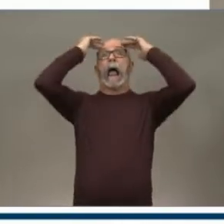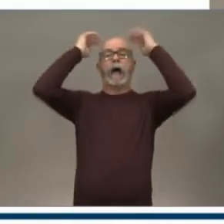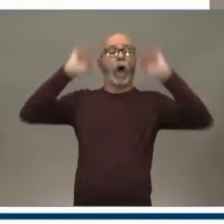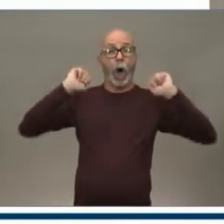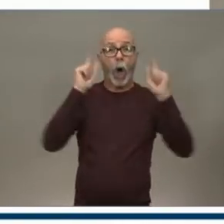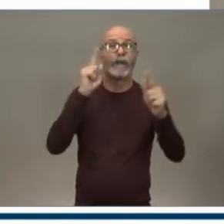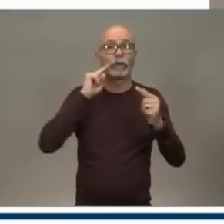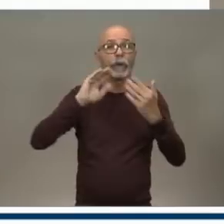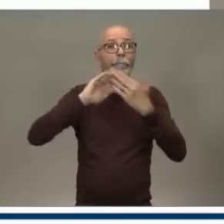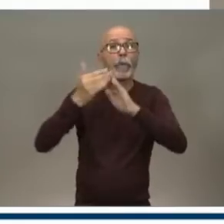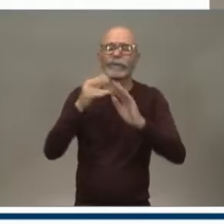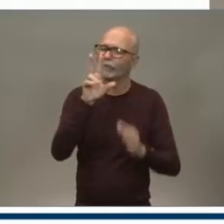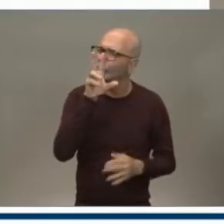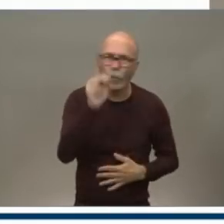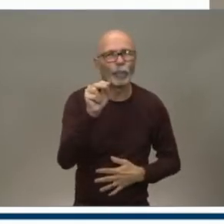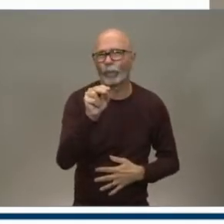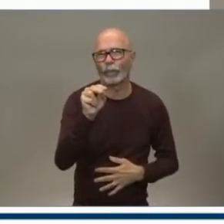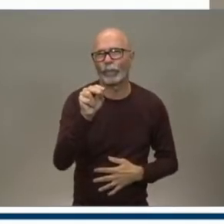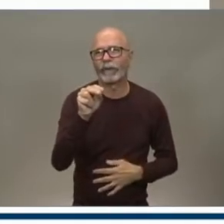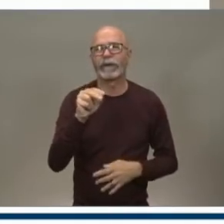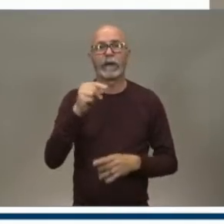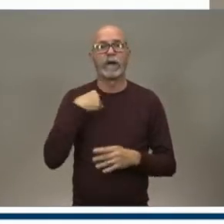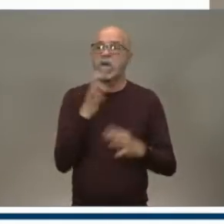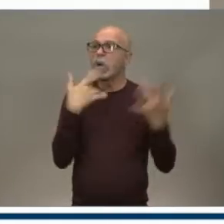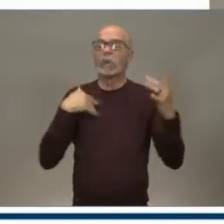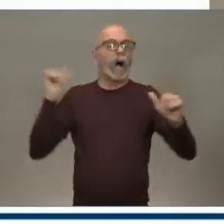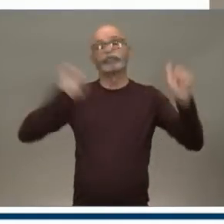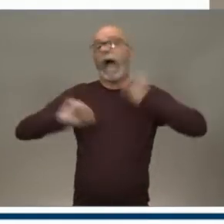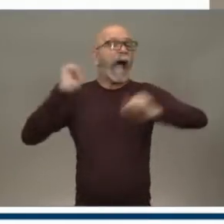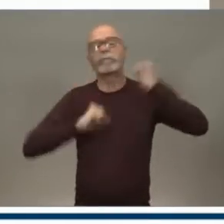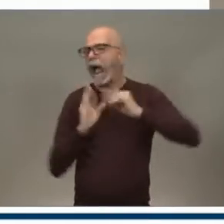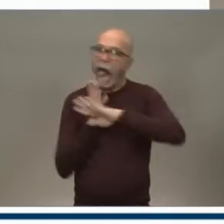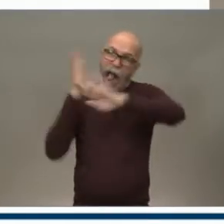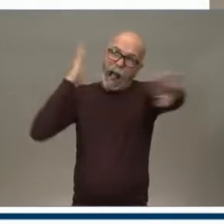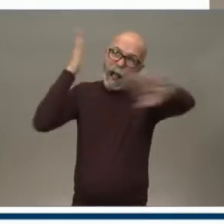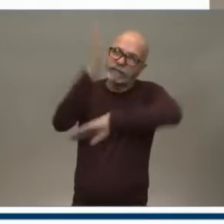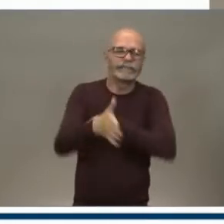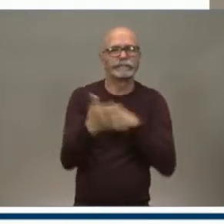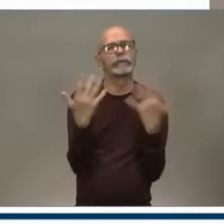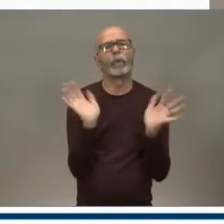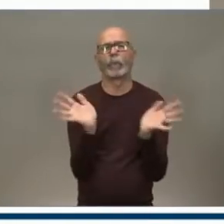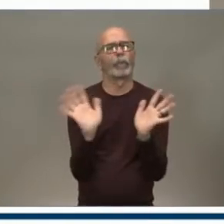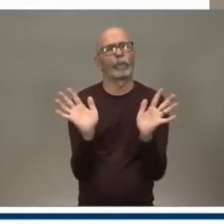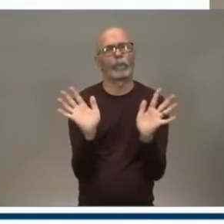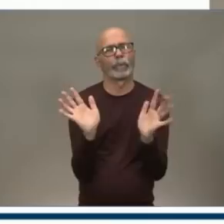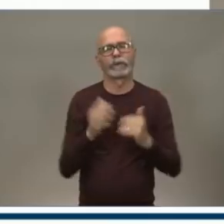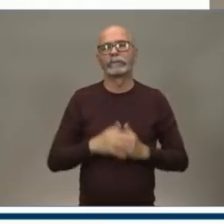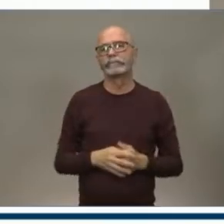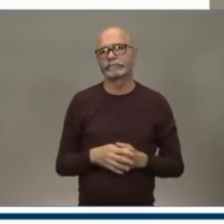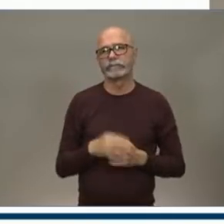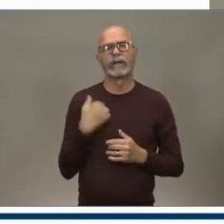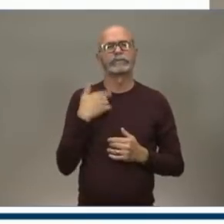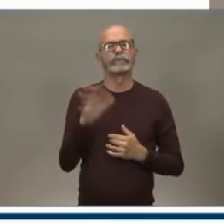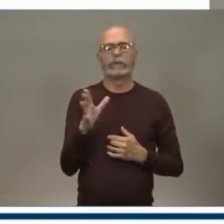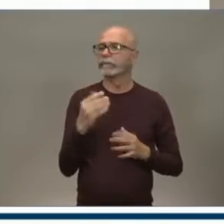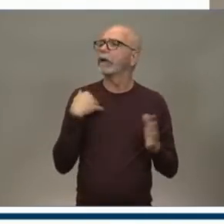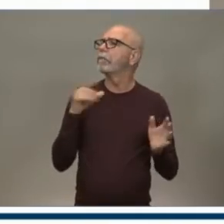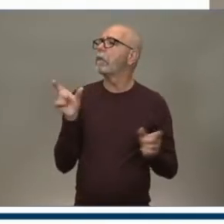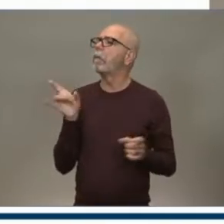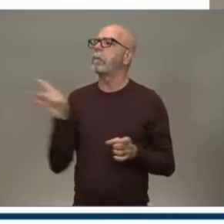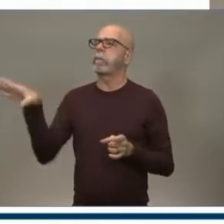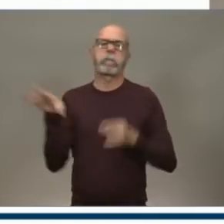and take unnecessary action and stopping anybody who attends either of these schools